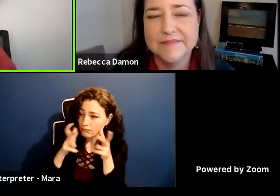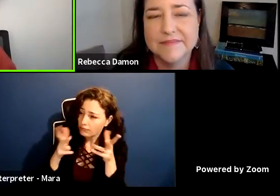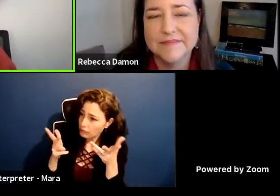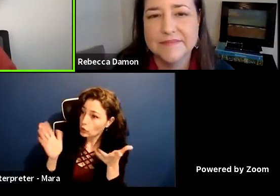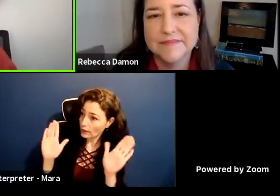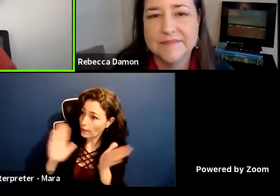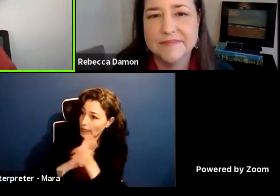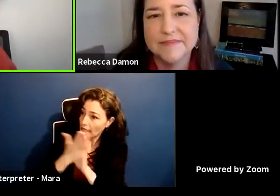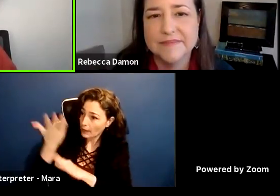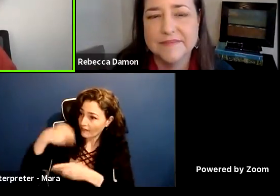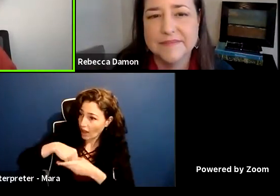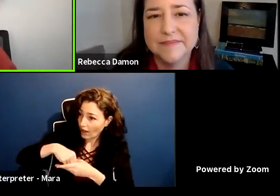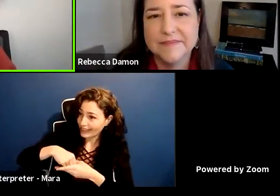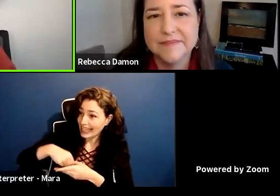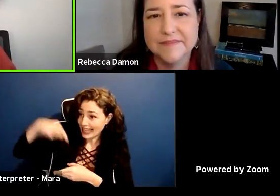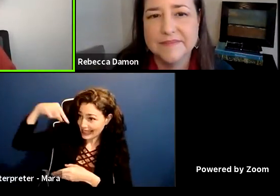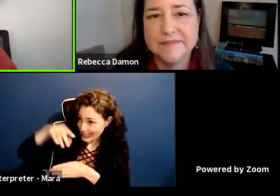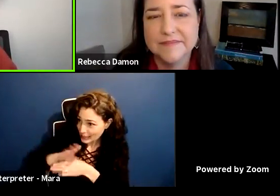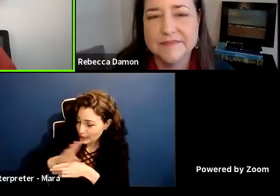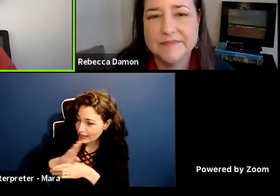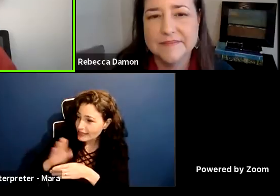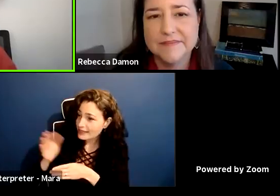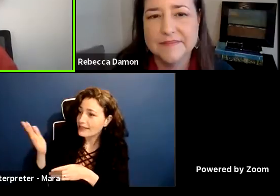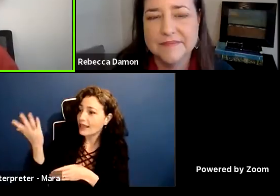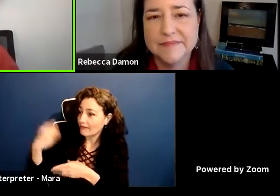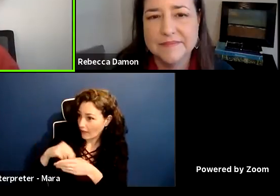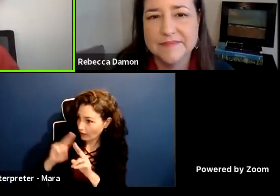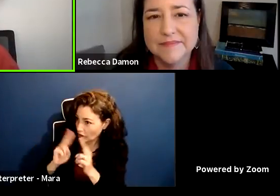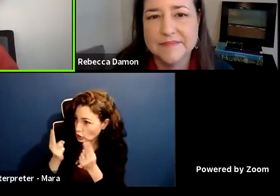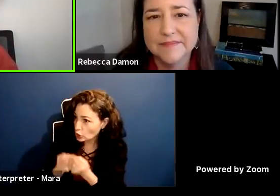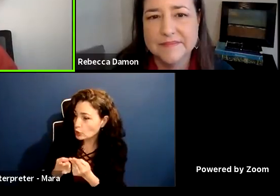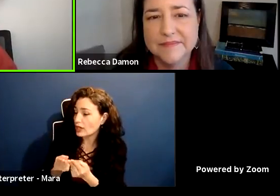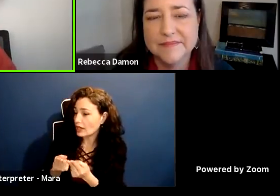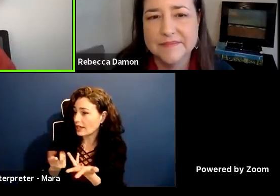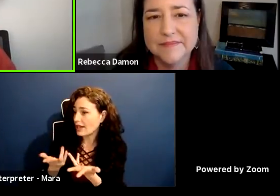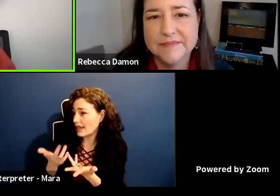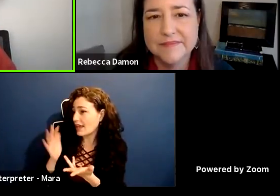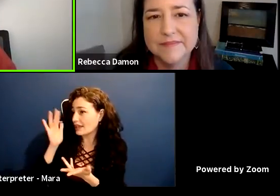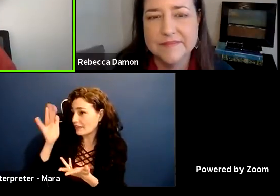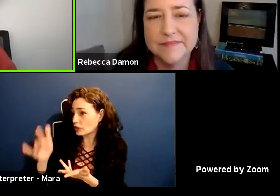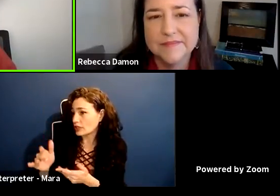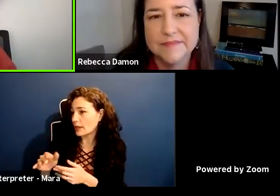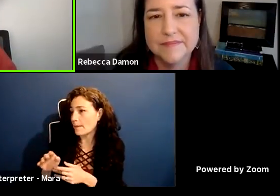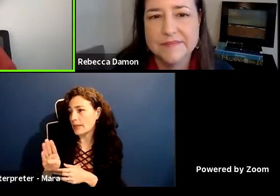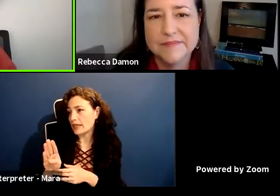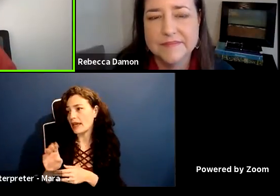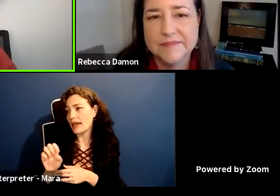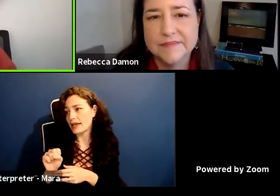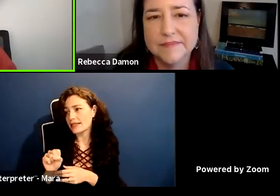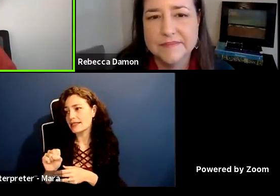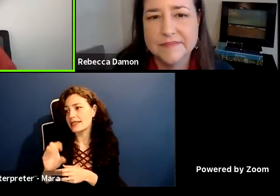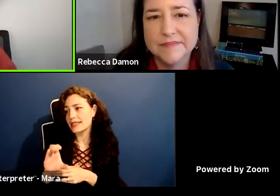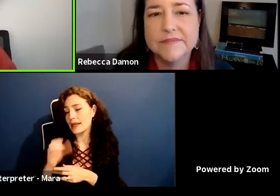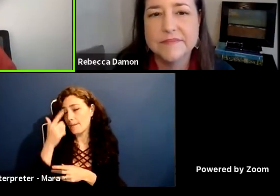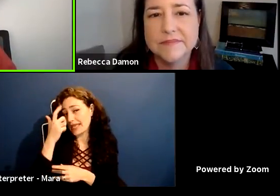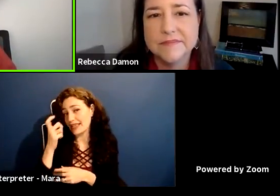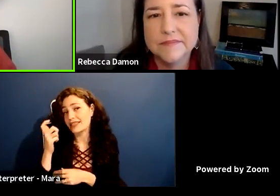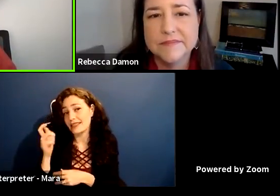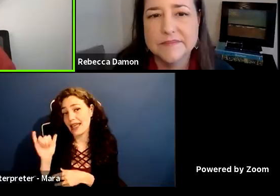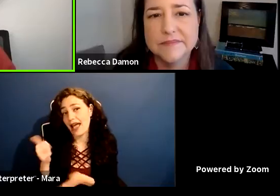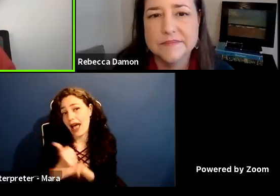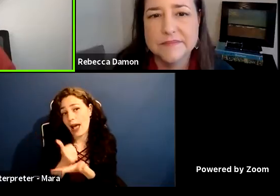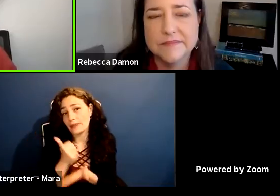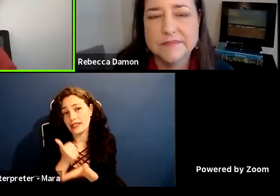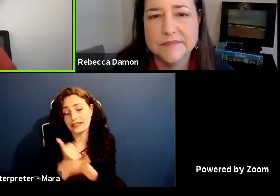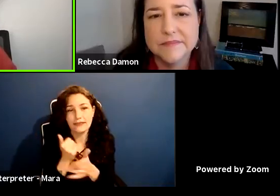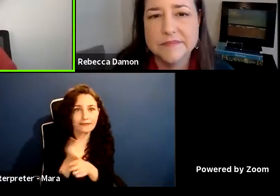I hope they're able to be a part of the union and ultimately the BSC, because that actually helps to define some of what we try to work through in terms